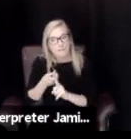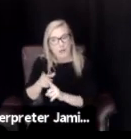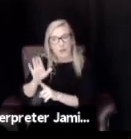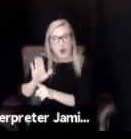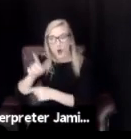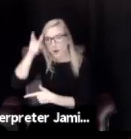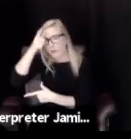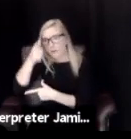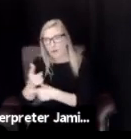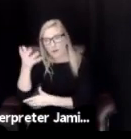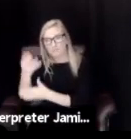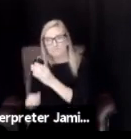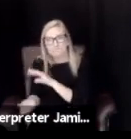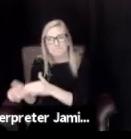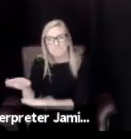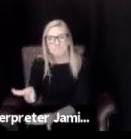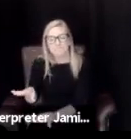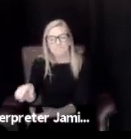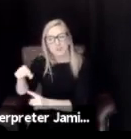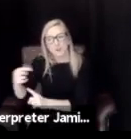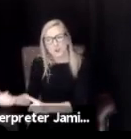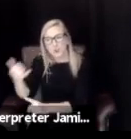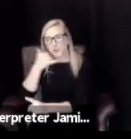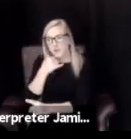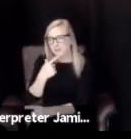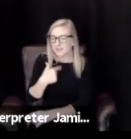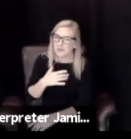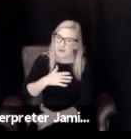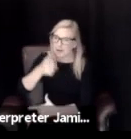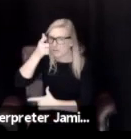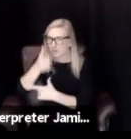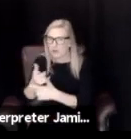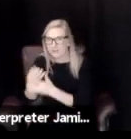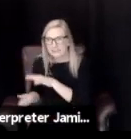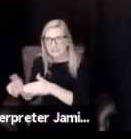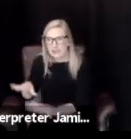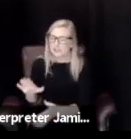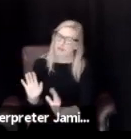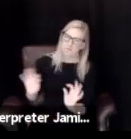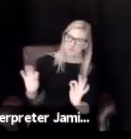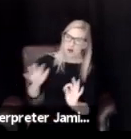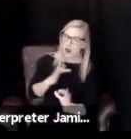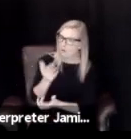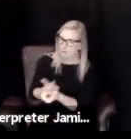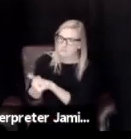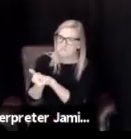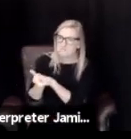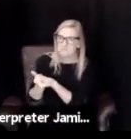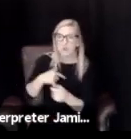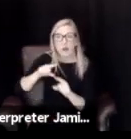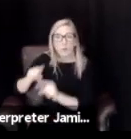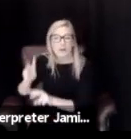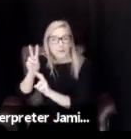And so she called me up and said, hey, my brother passed. I said, not a problem. You know I'm there. So I went to the funeral. And when I